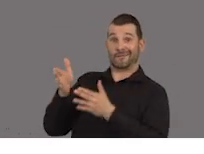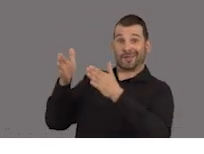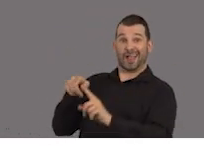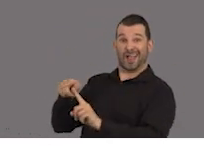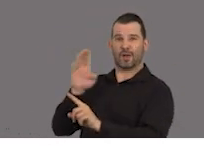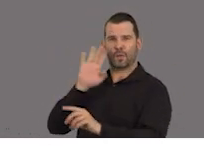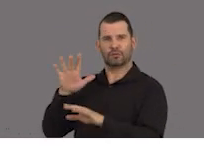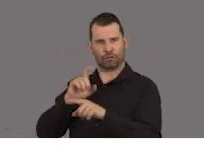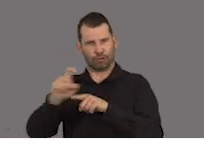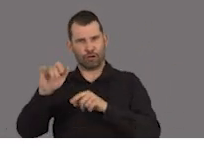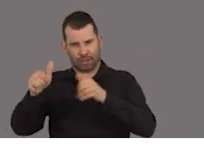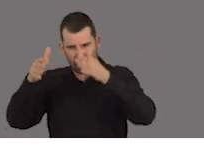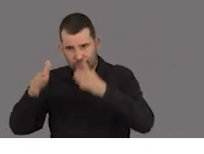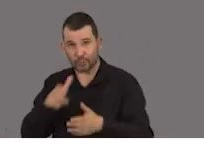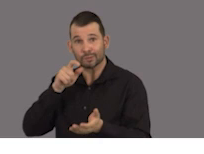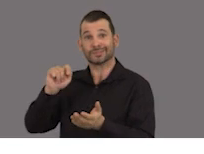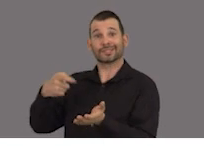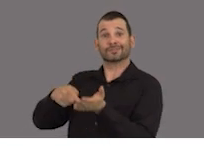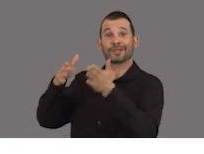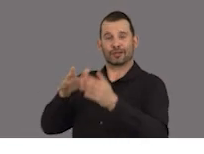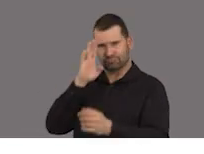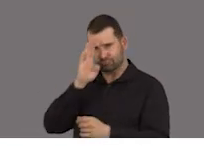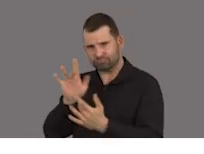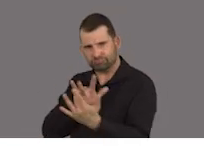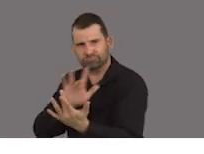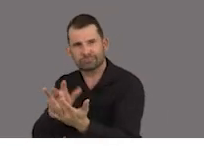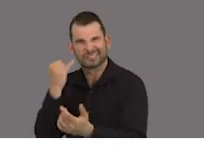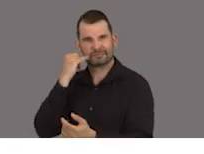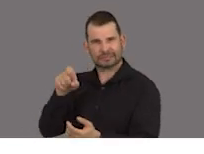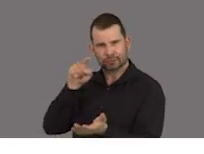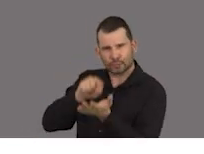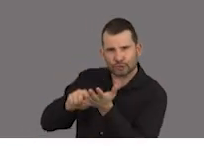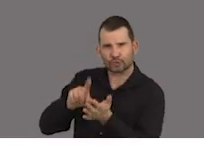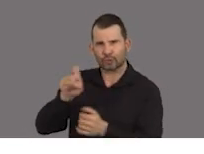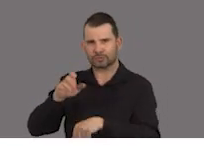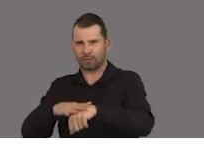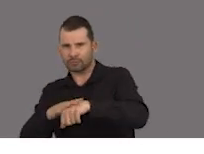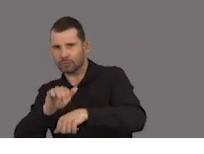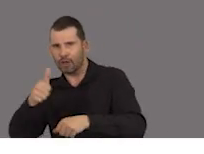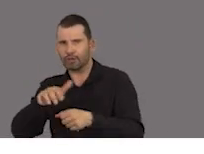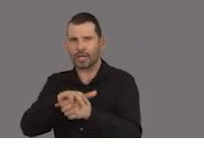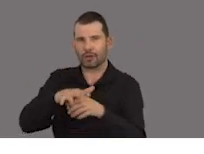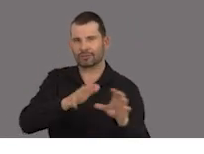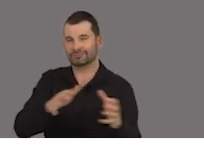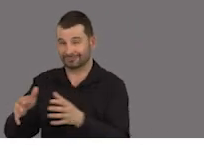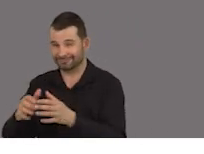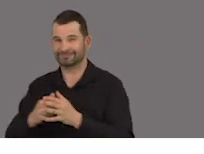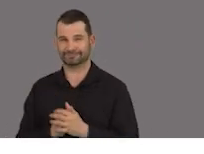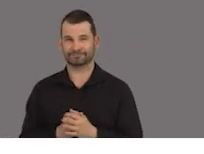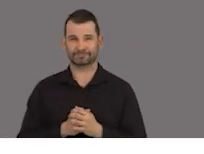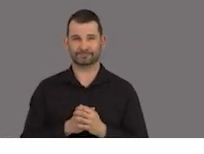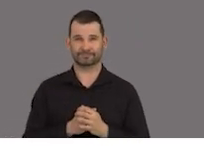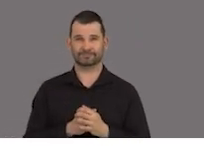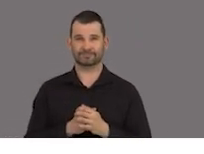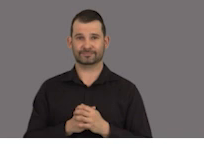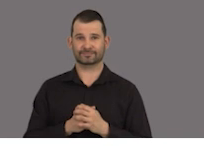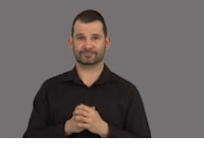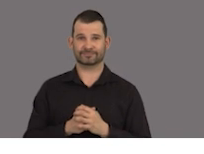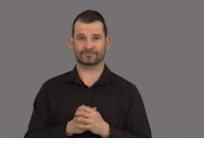issues. Navigators will call the taxpayer directly if they need to do research or consult other